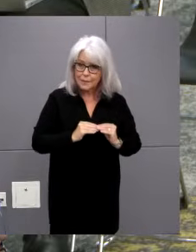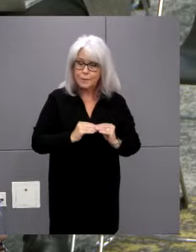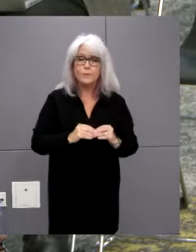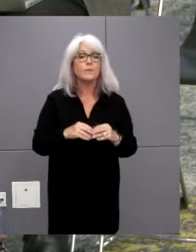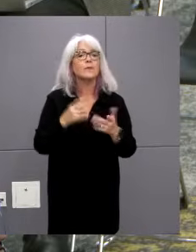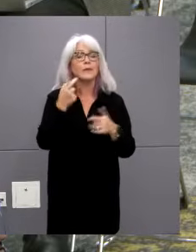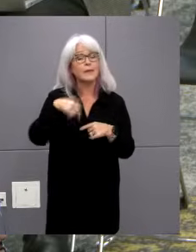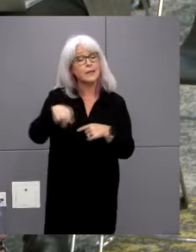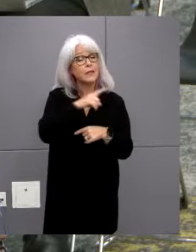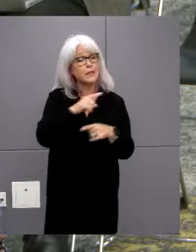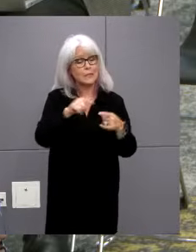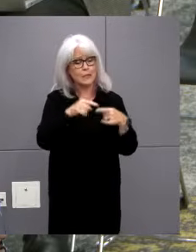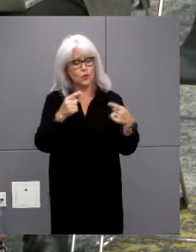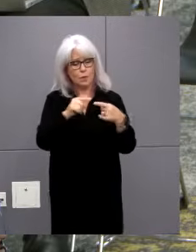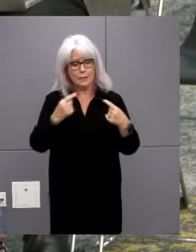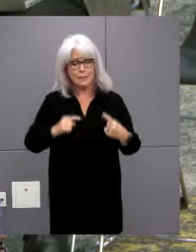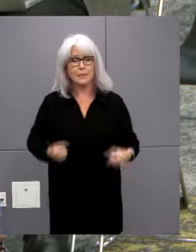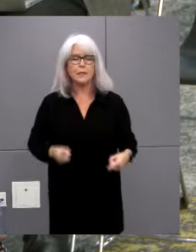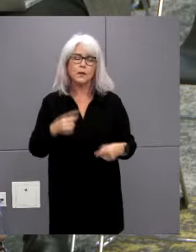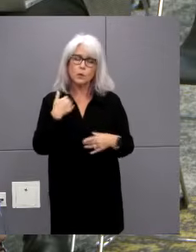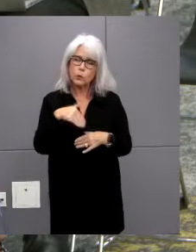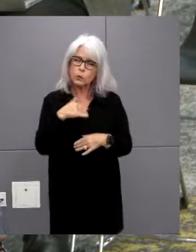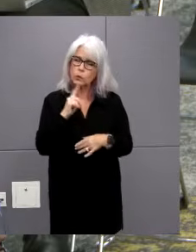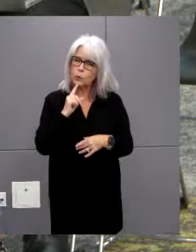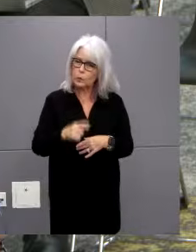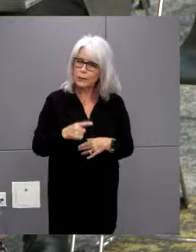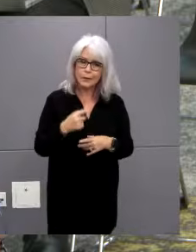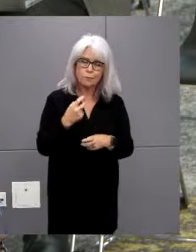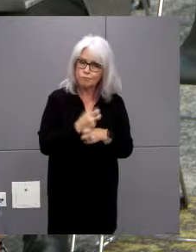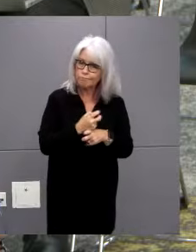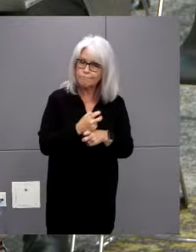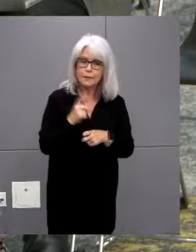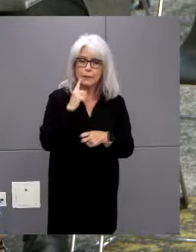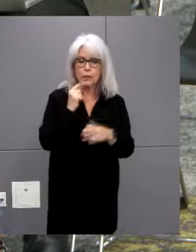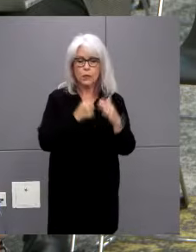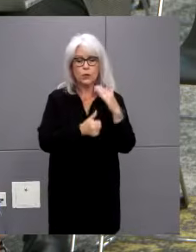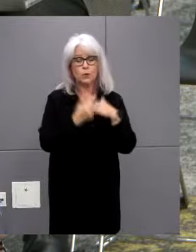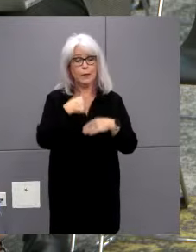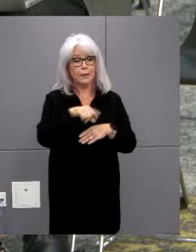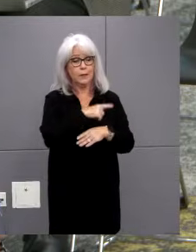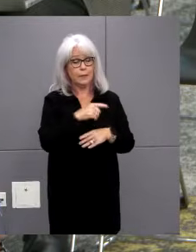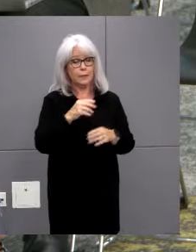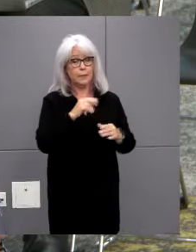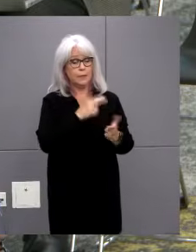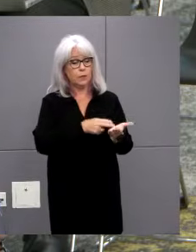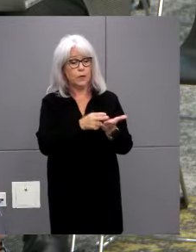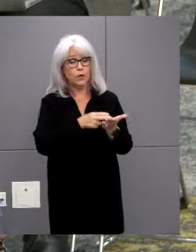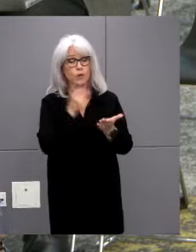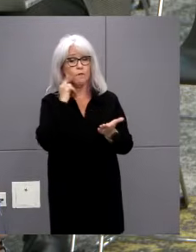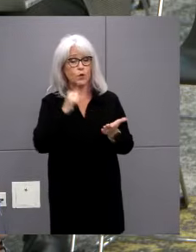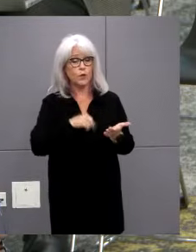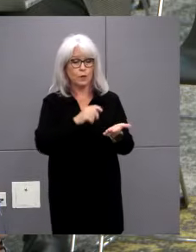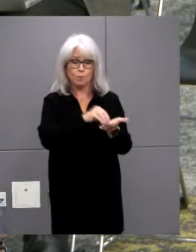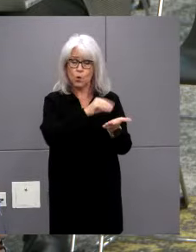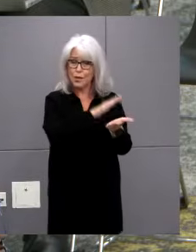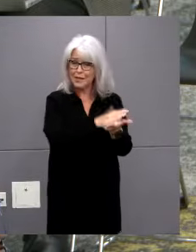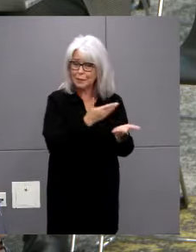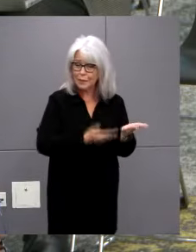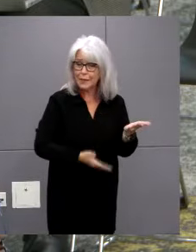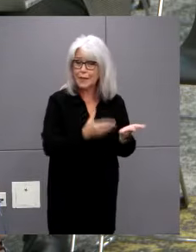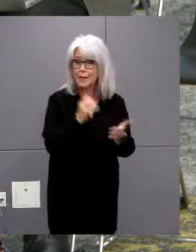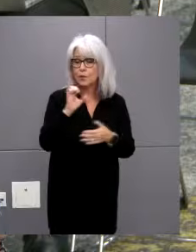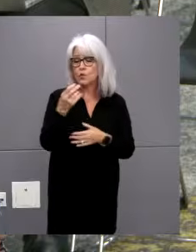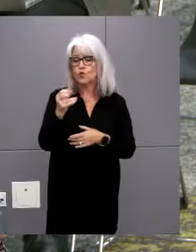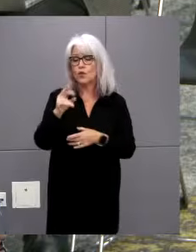Such discrepancies are deeply troubling. They undermine the integrity of the board's official record keeping and call into question the chair's fitness